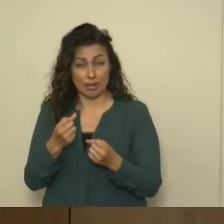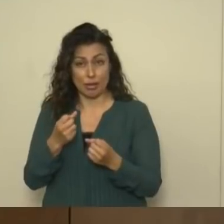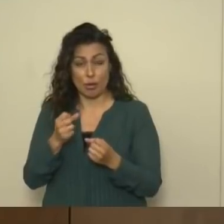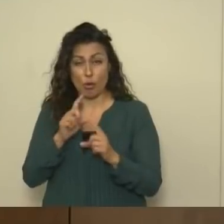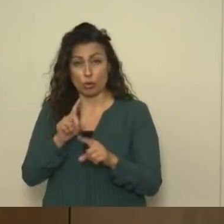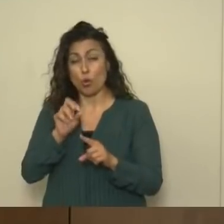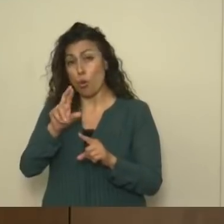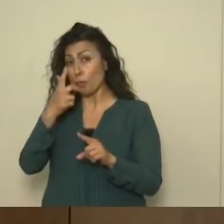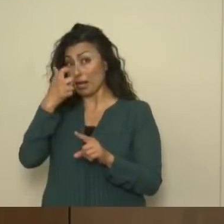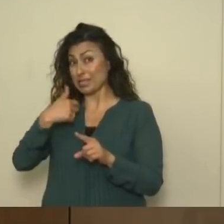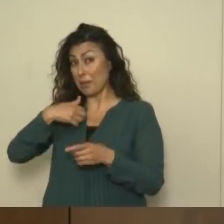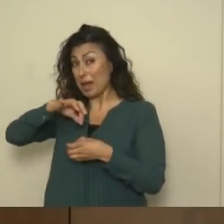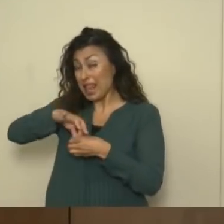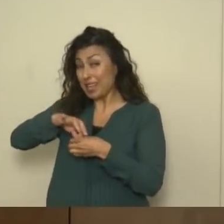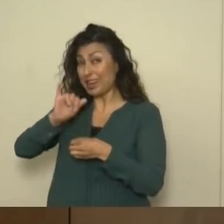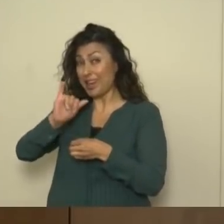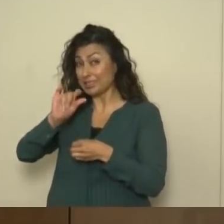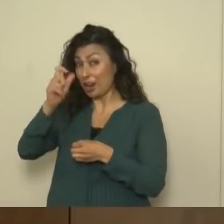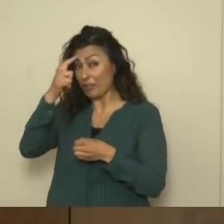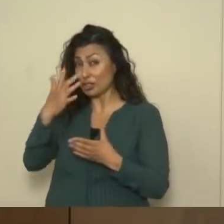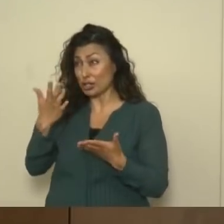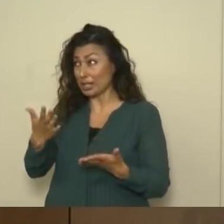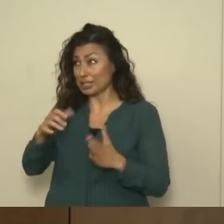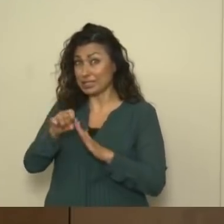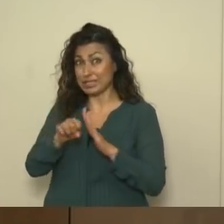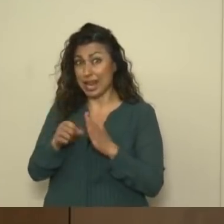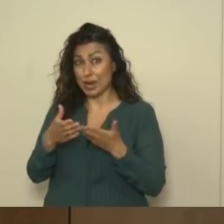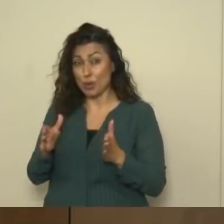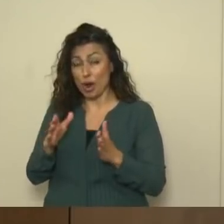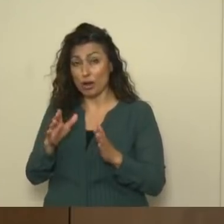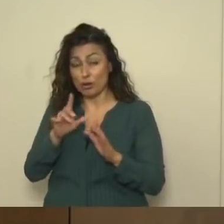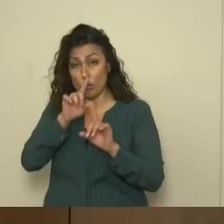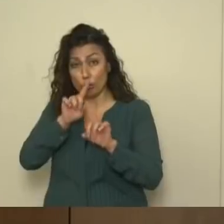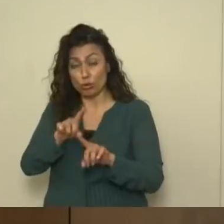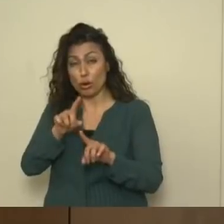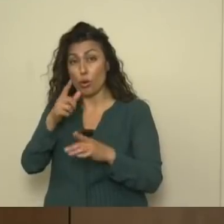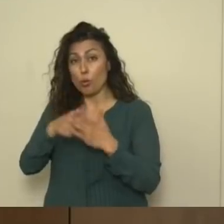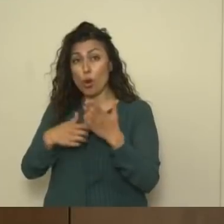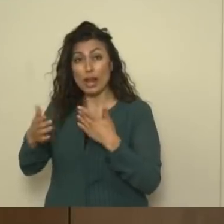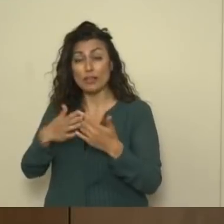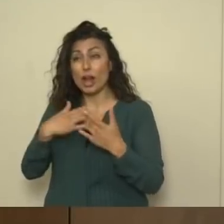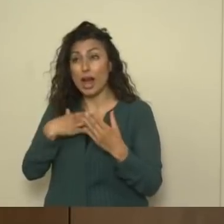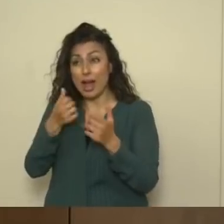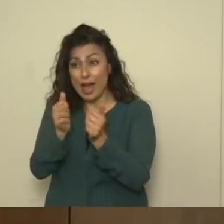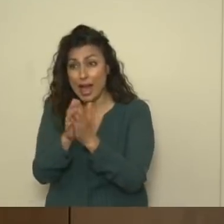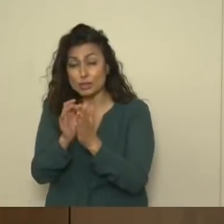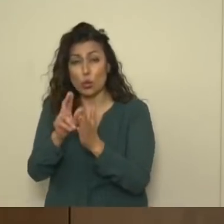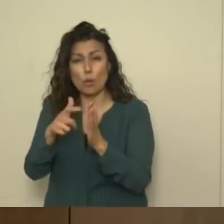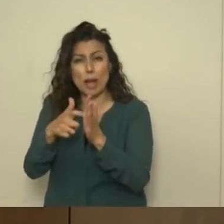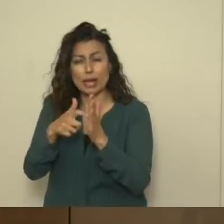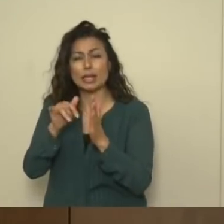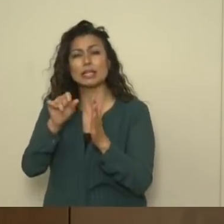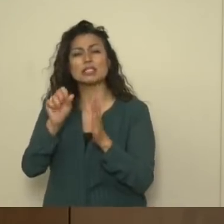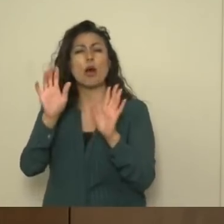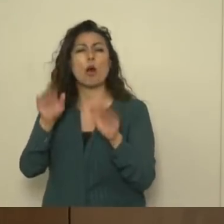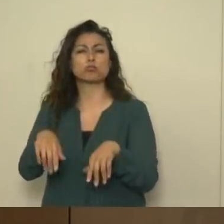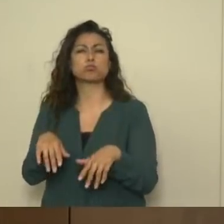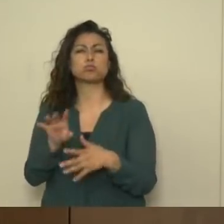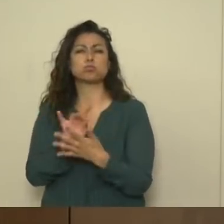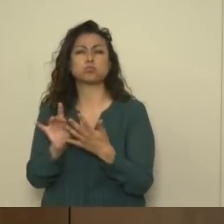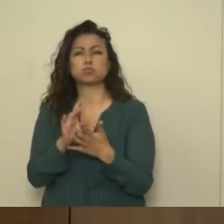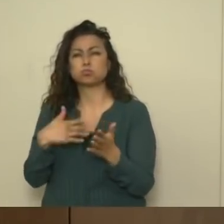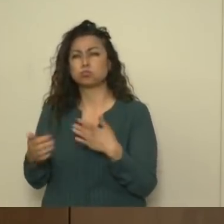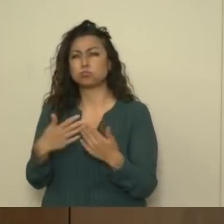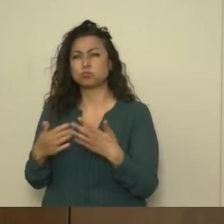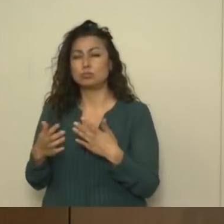elected as a governor in a statewide office, that whatever I ask people to do or mandate that they do, it's optional. It is